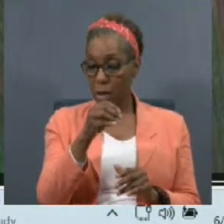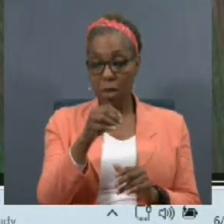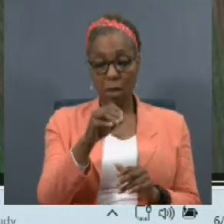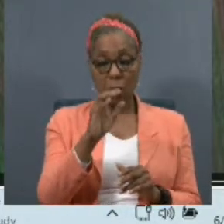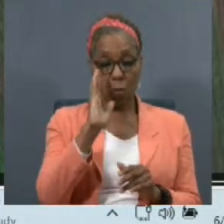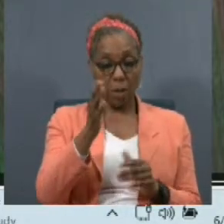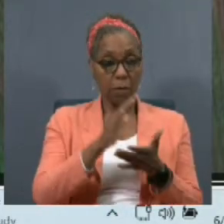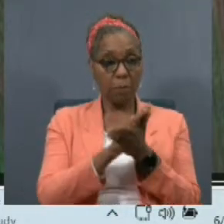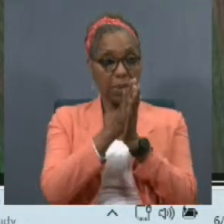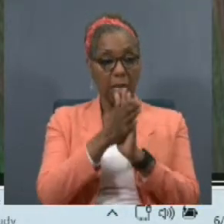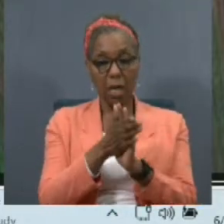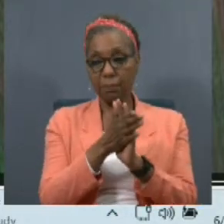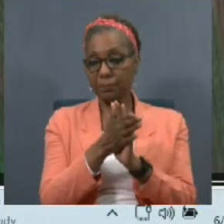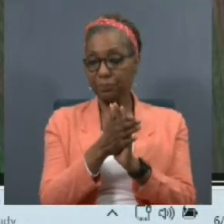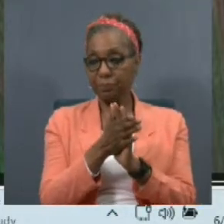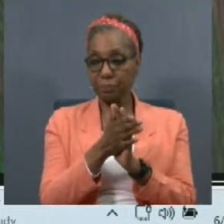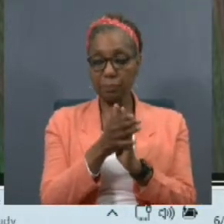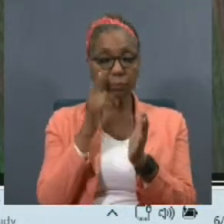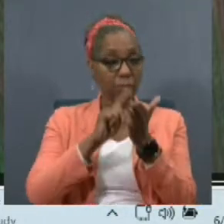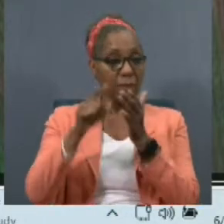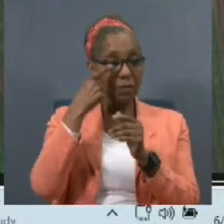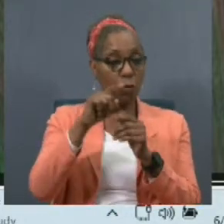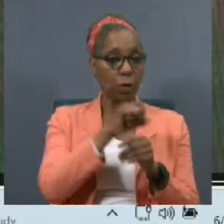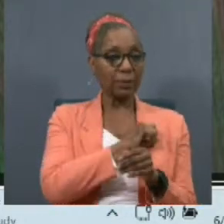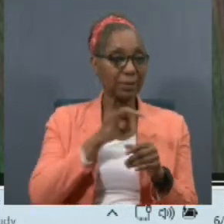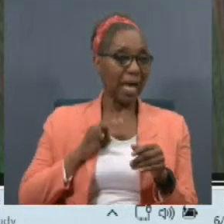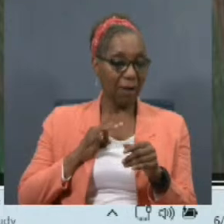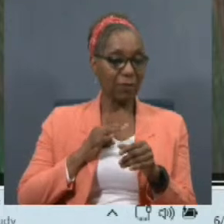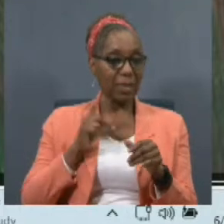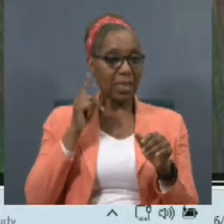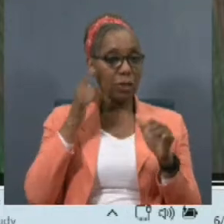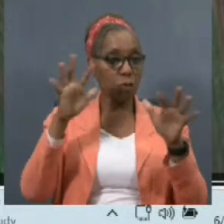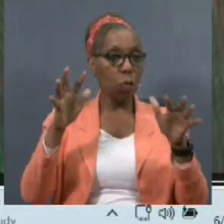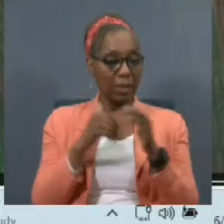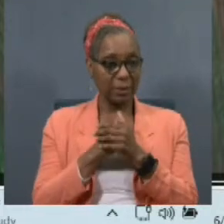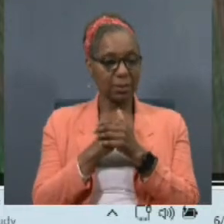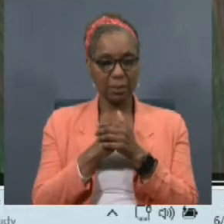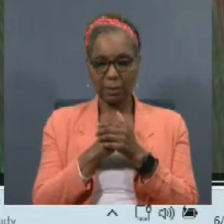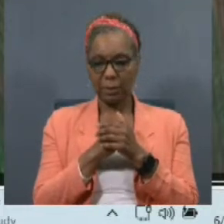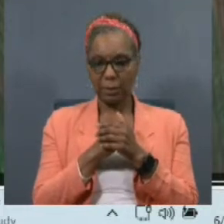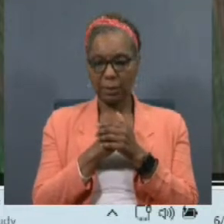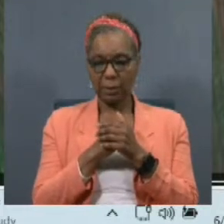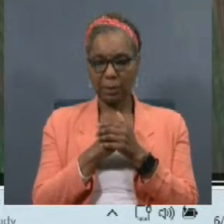would become one of those studies for staff noise pollution?